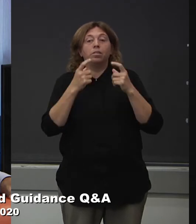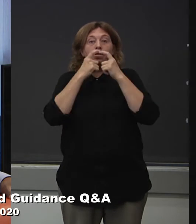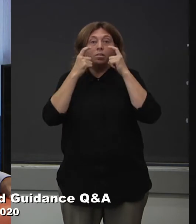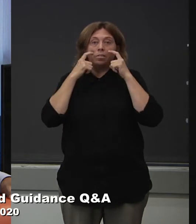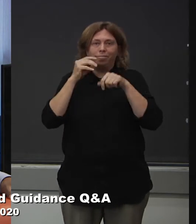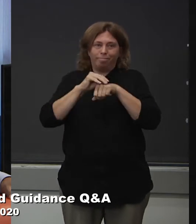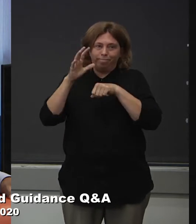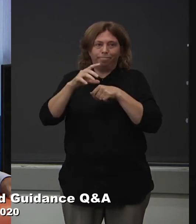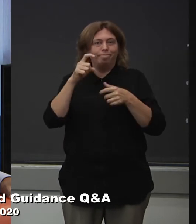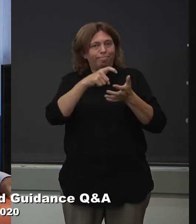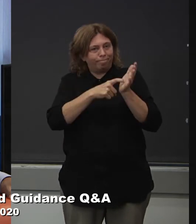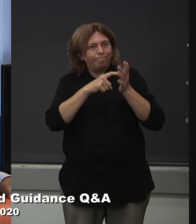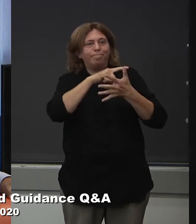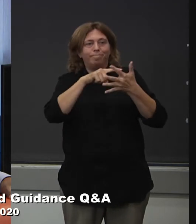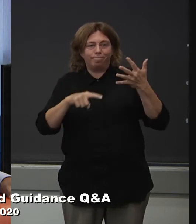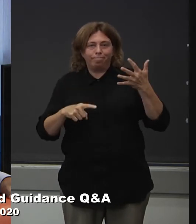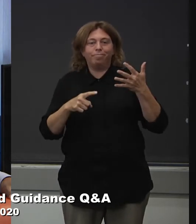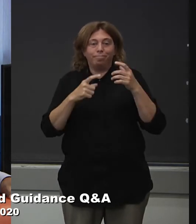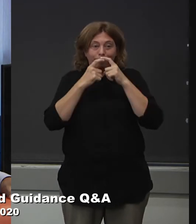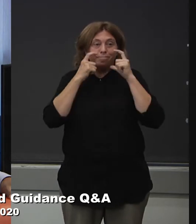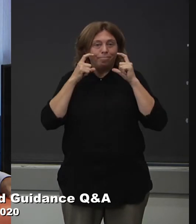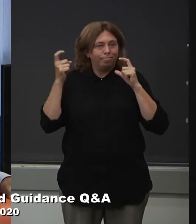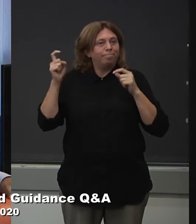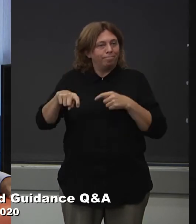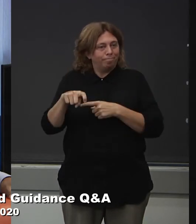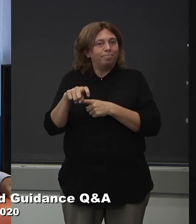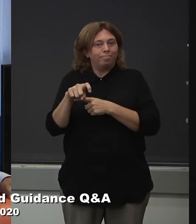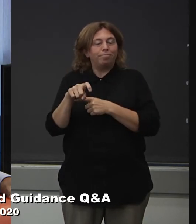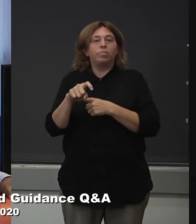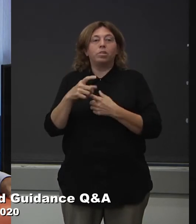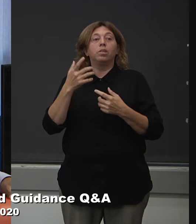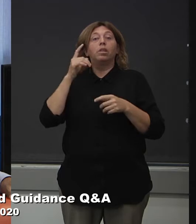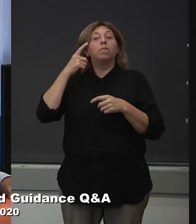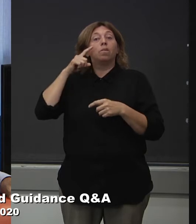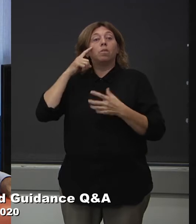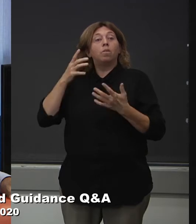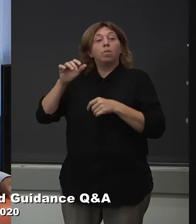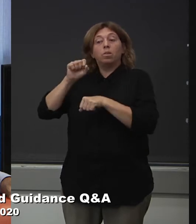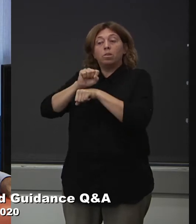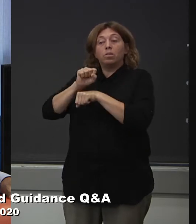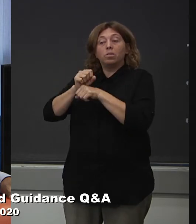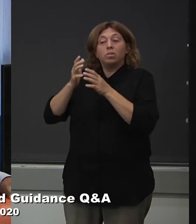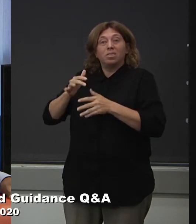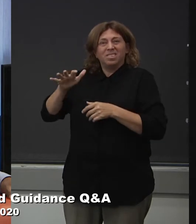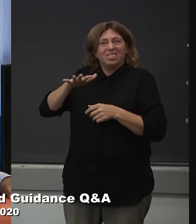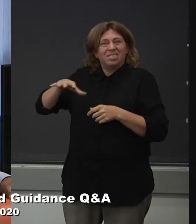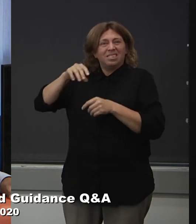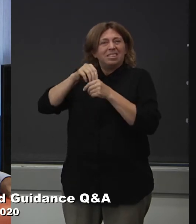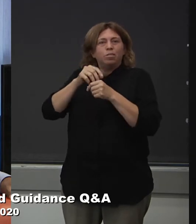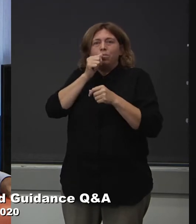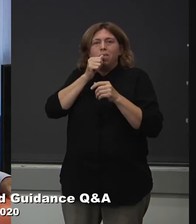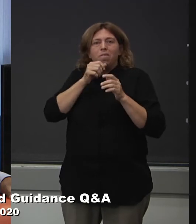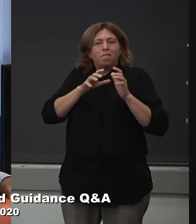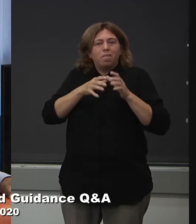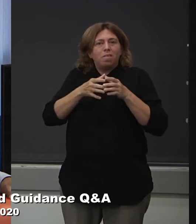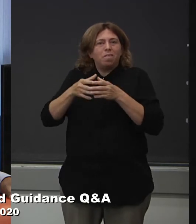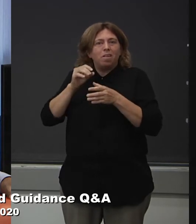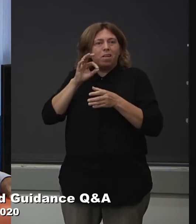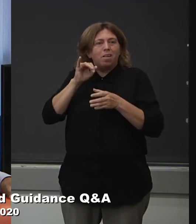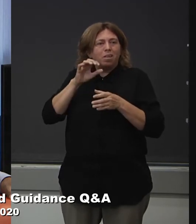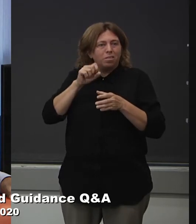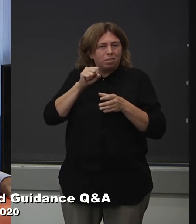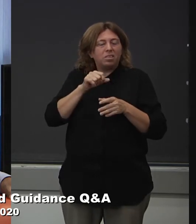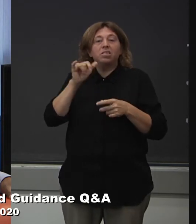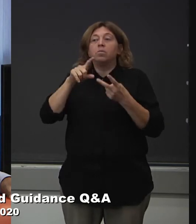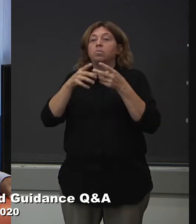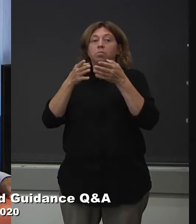face shields for employees in private offices, in addition to public office spaces.